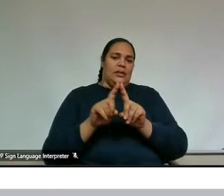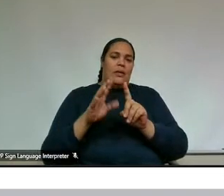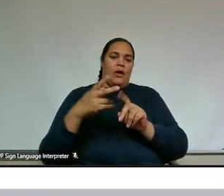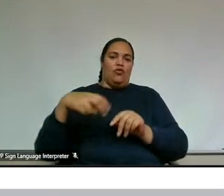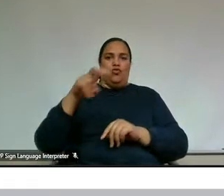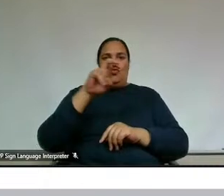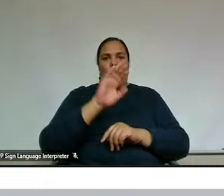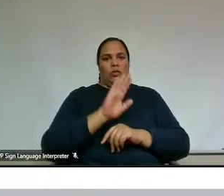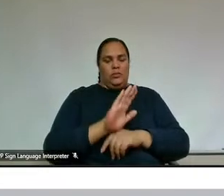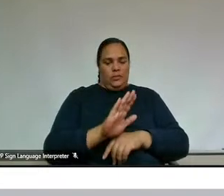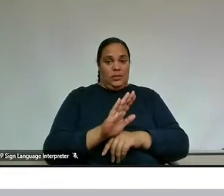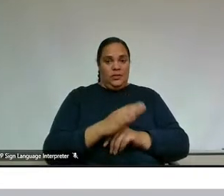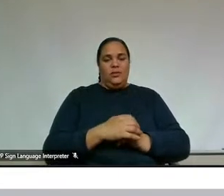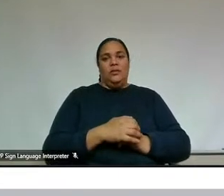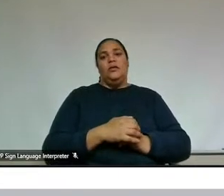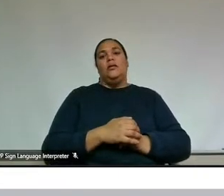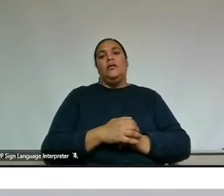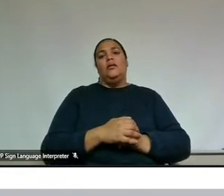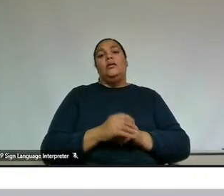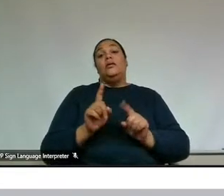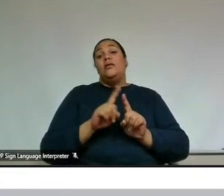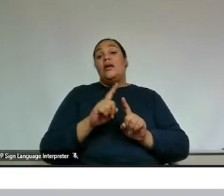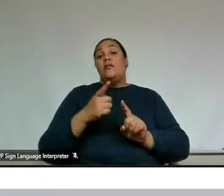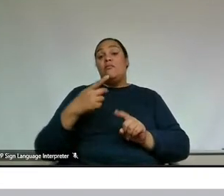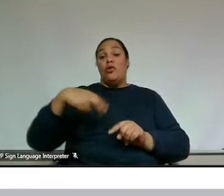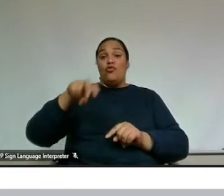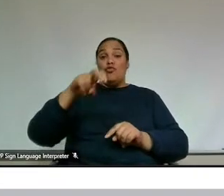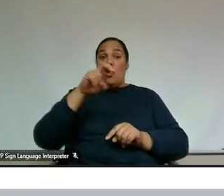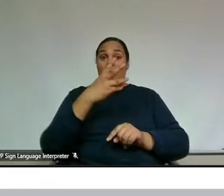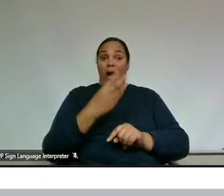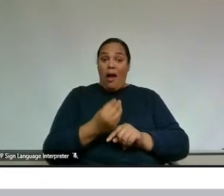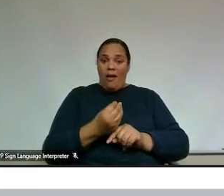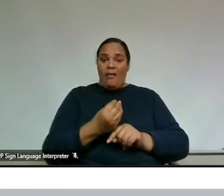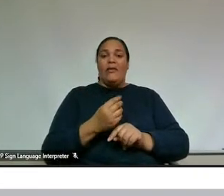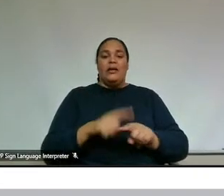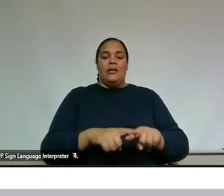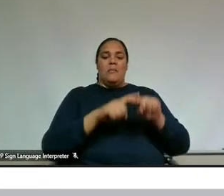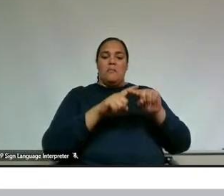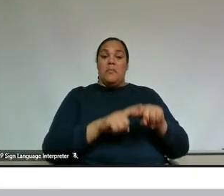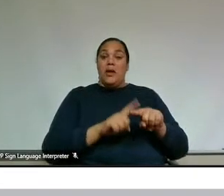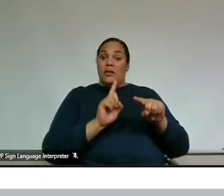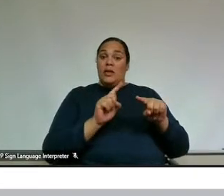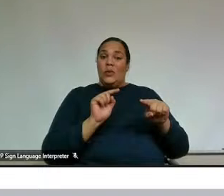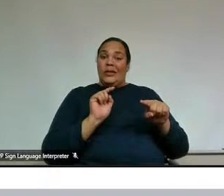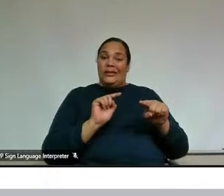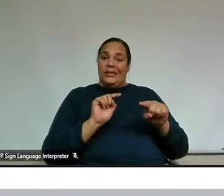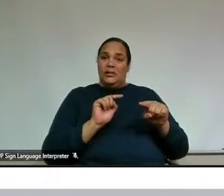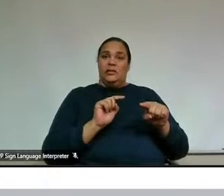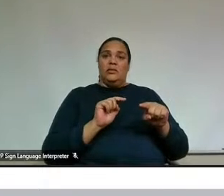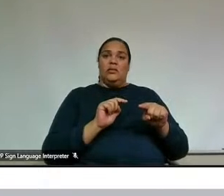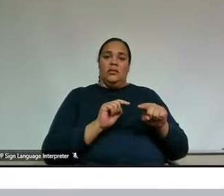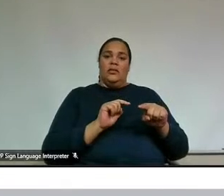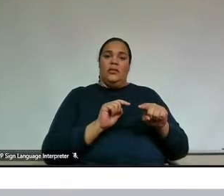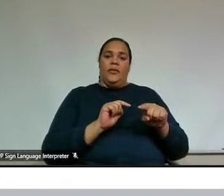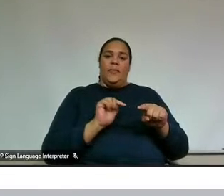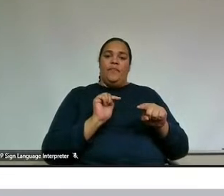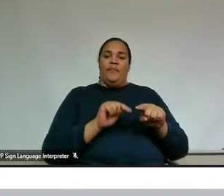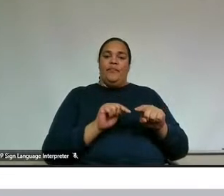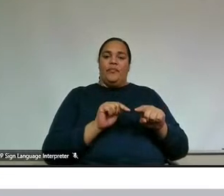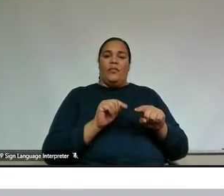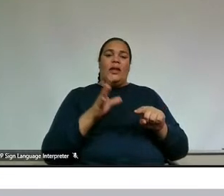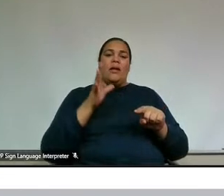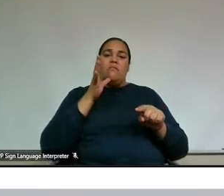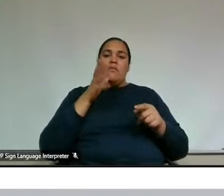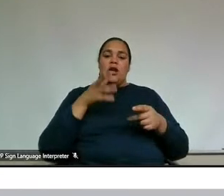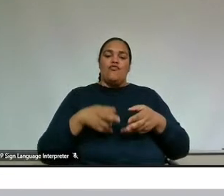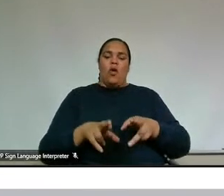tourism. And as tourism now is dependent on this this main routes